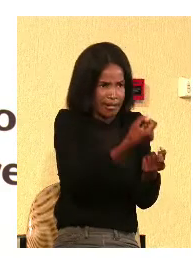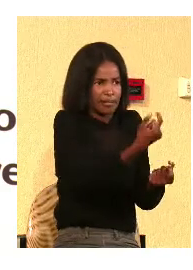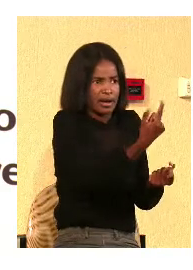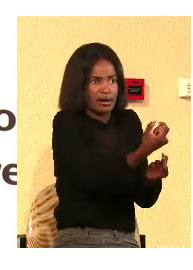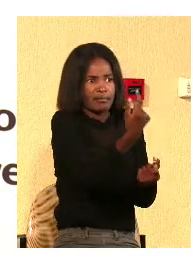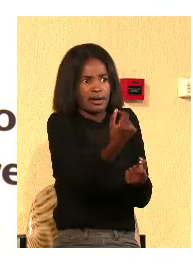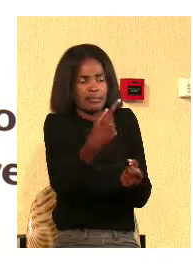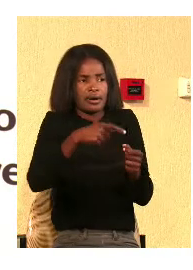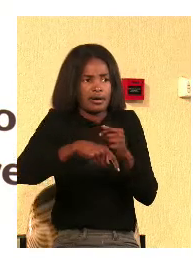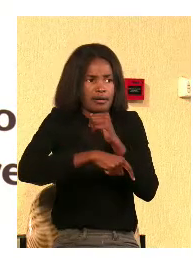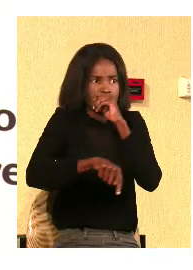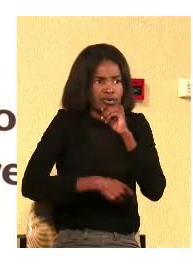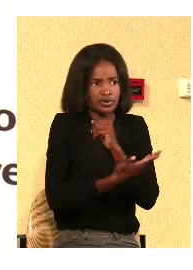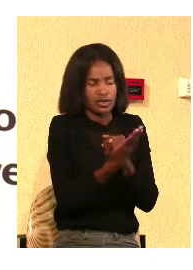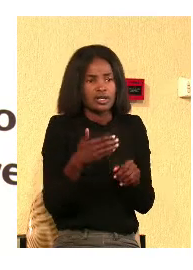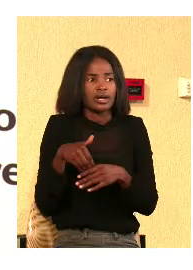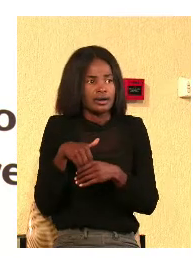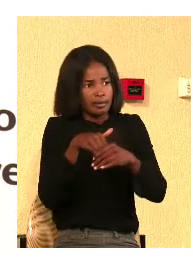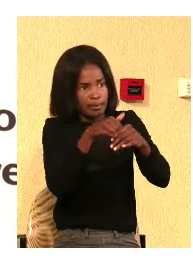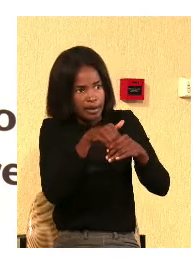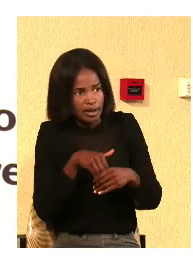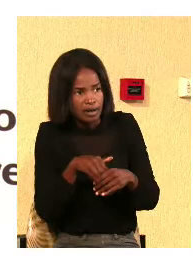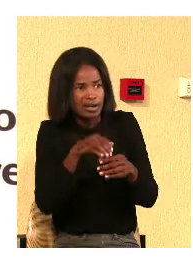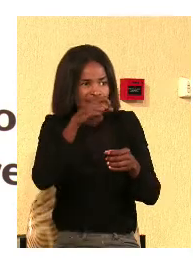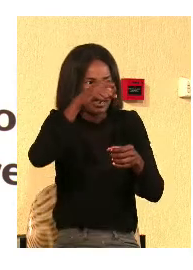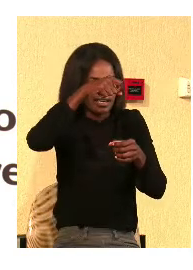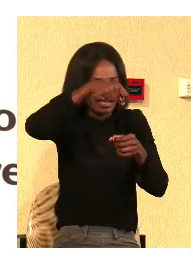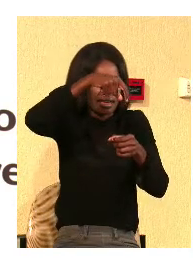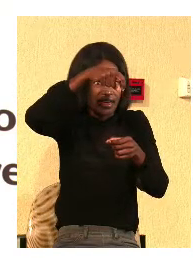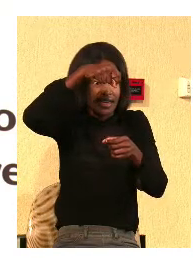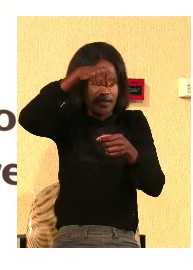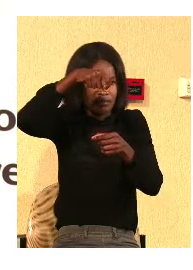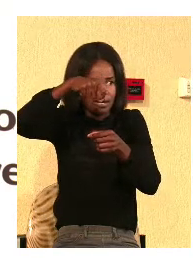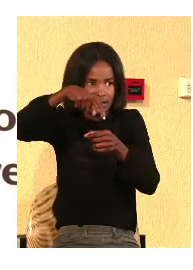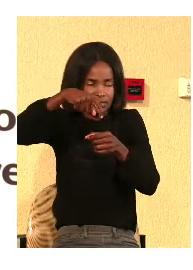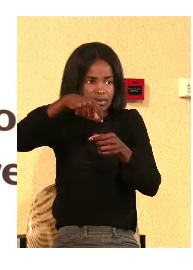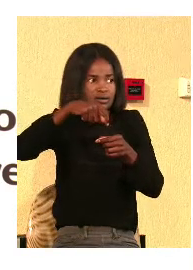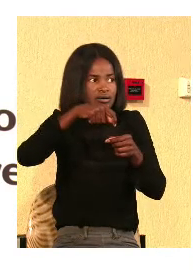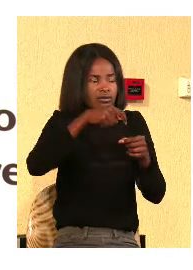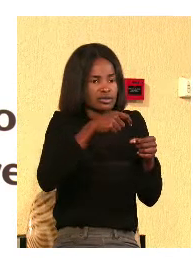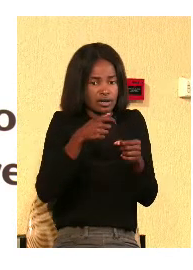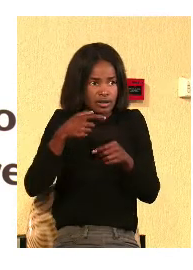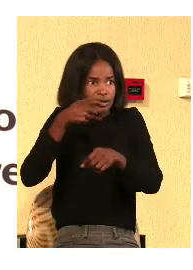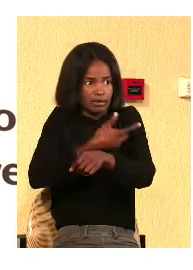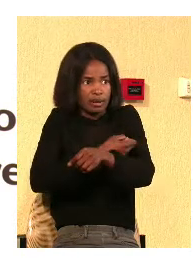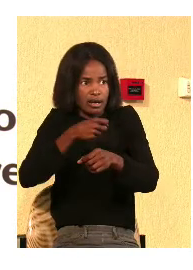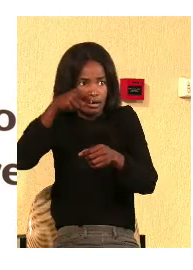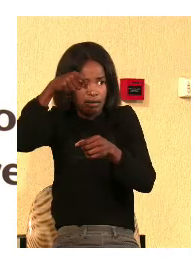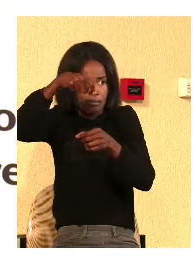transport logistics system for the specimen movement from the point of collection to